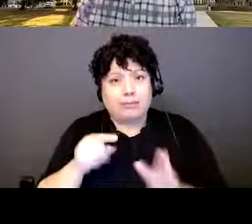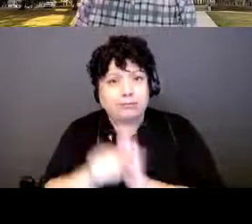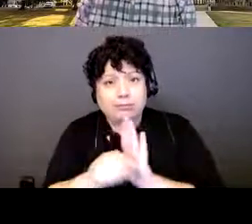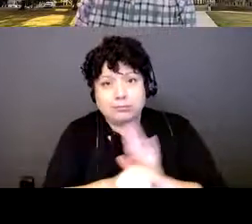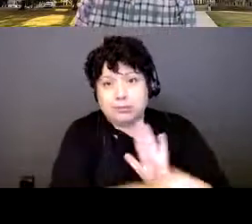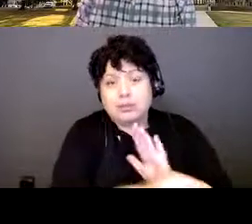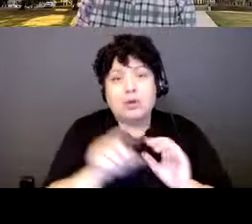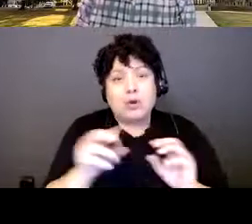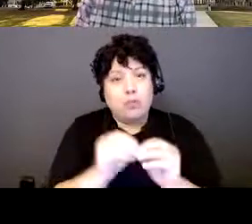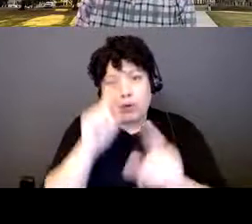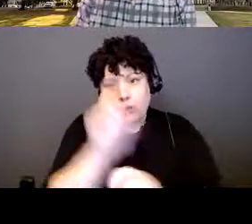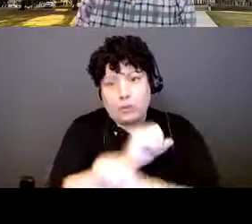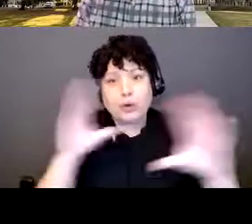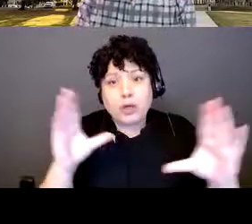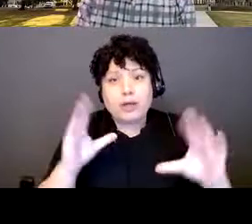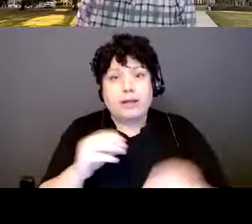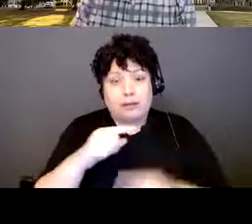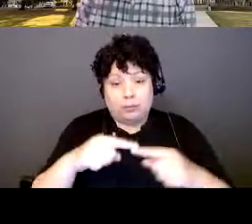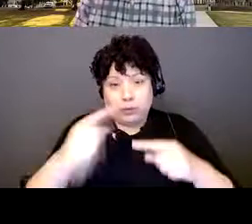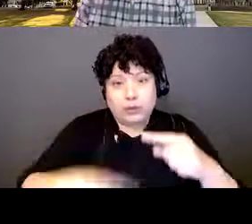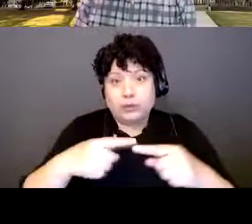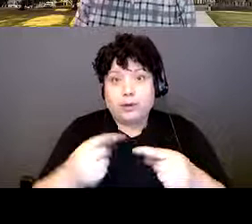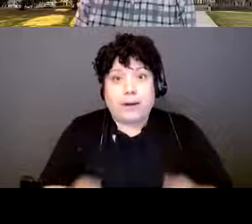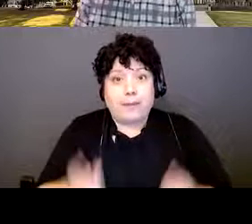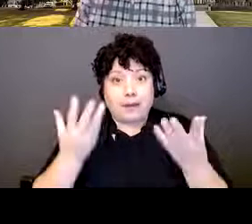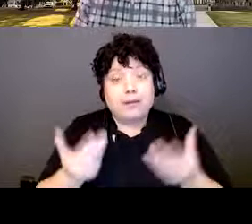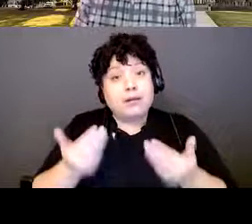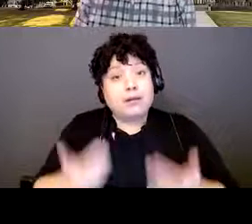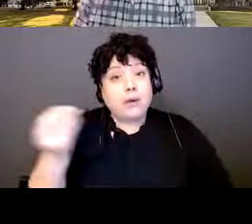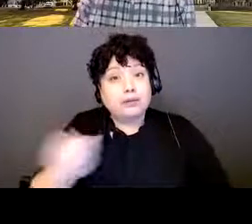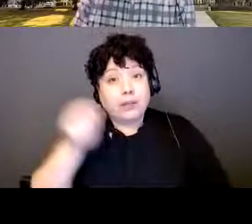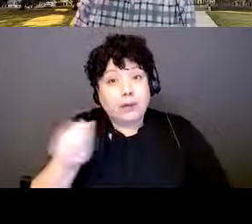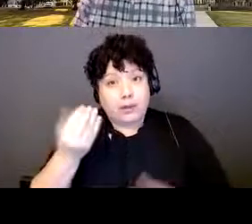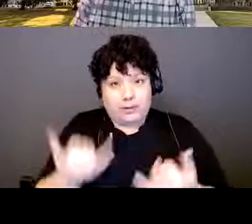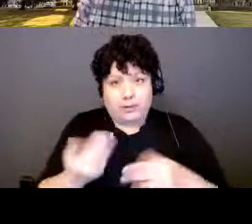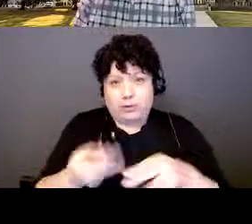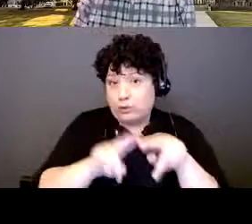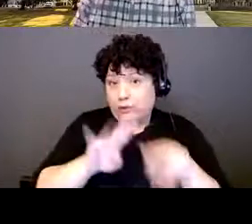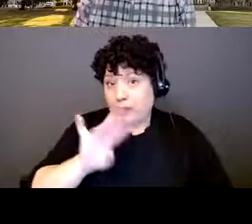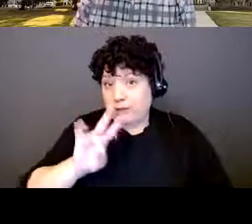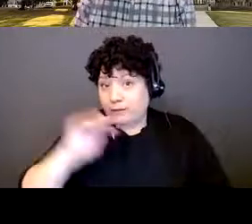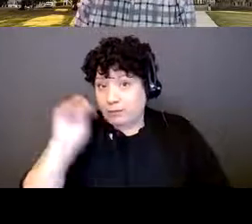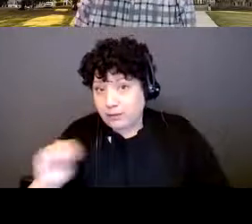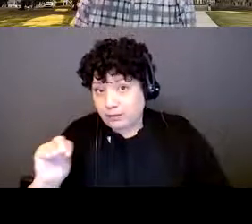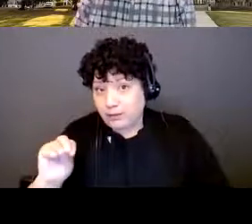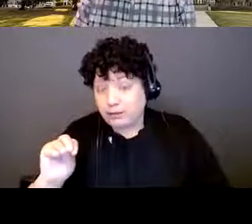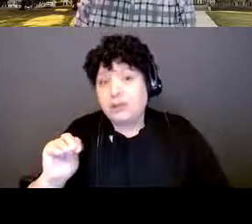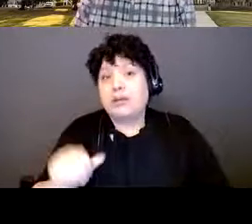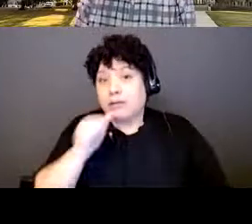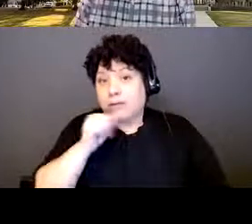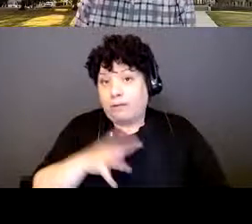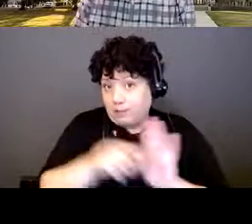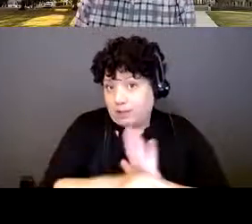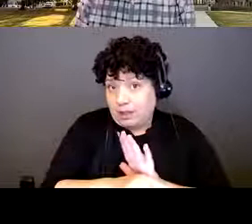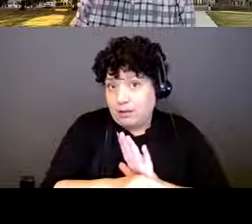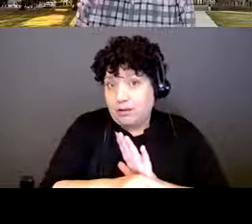the year. So far this year, we've seen an increase in Ontario, over 47% of femicides from this